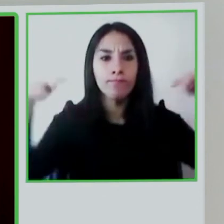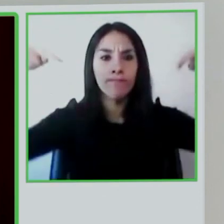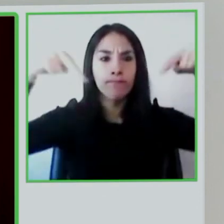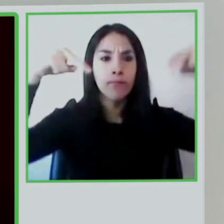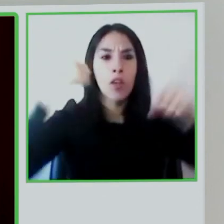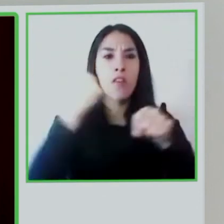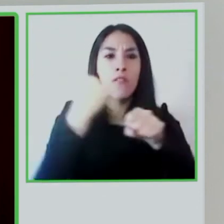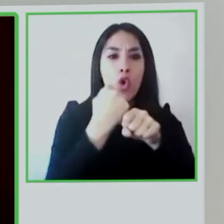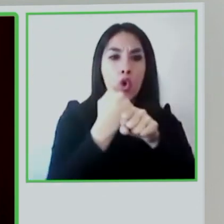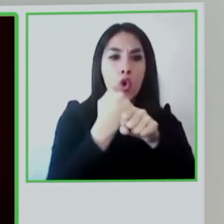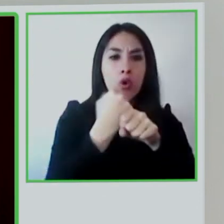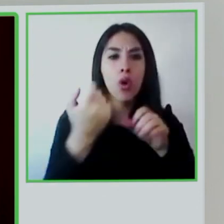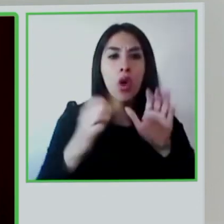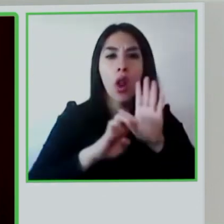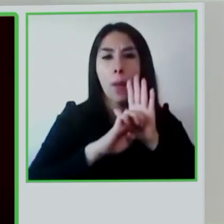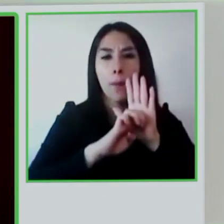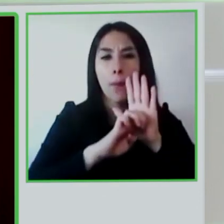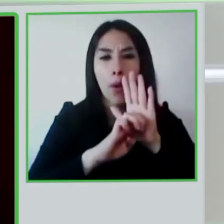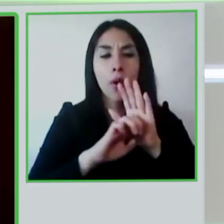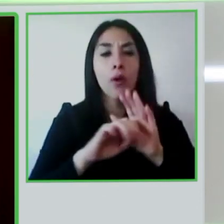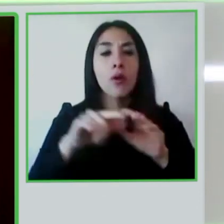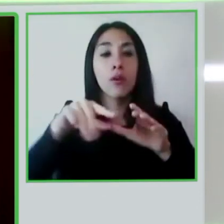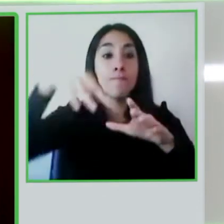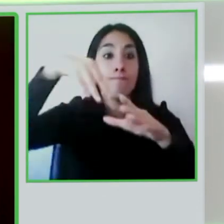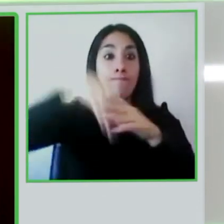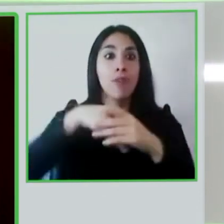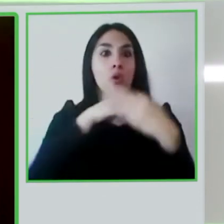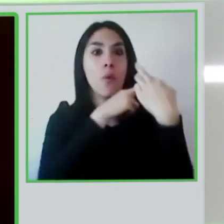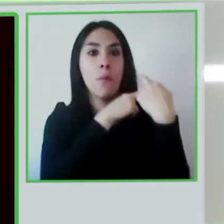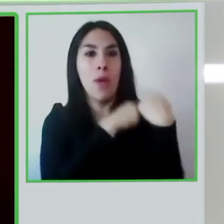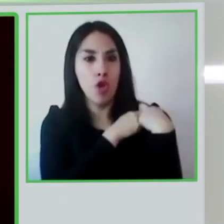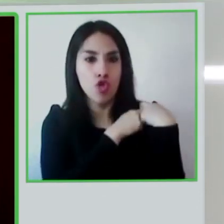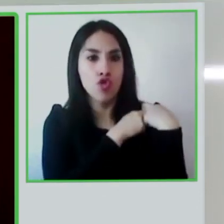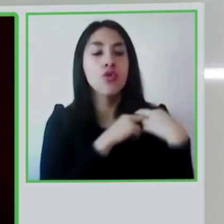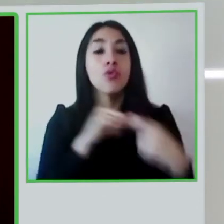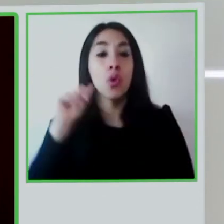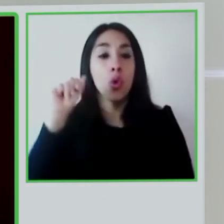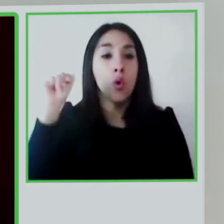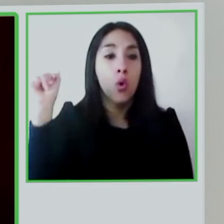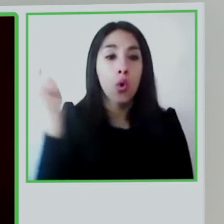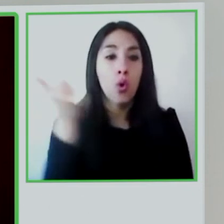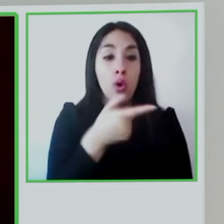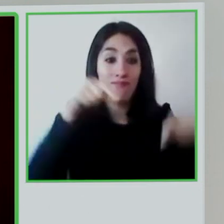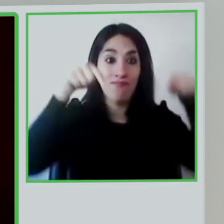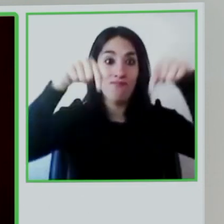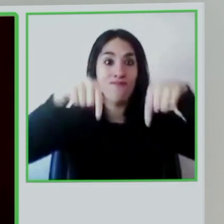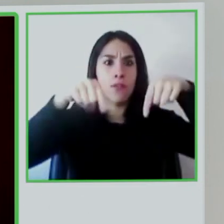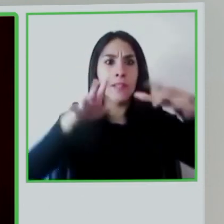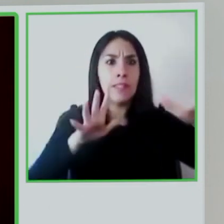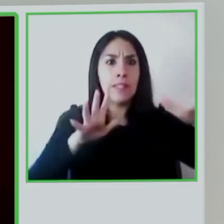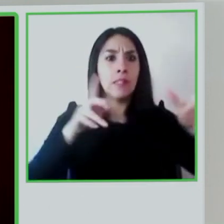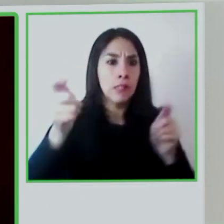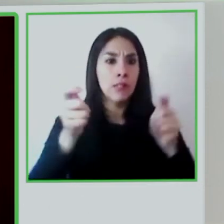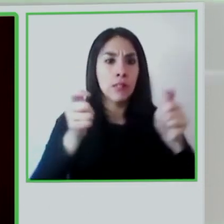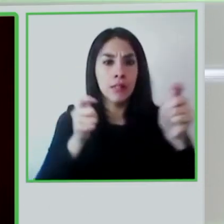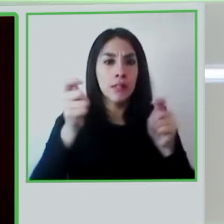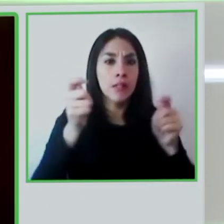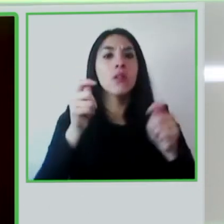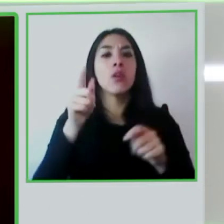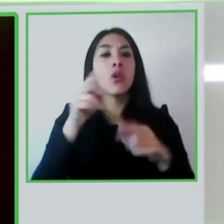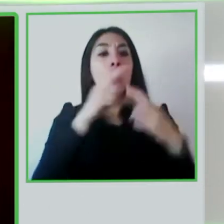head of the global bank said that everyone in the business, from managers, anyone has a